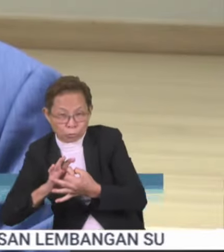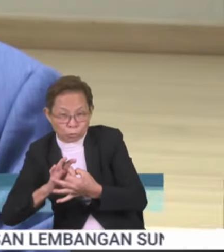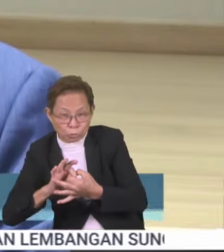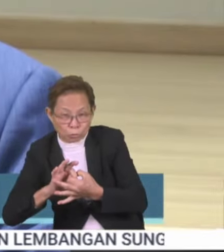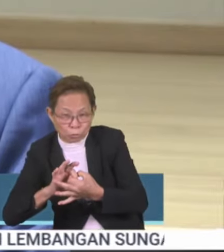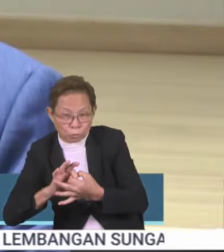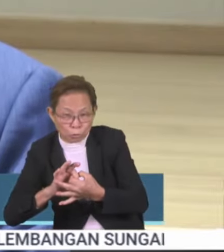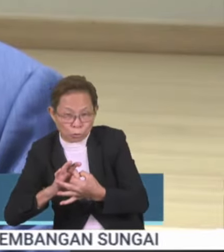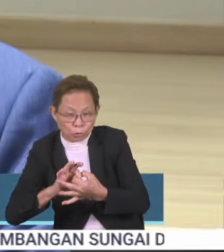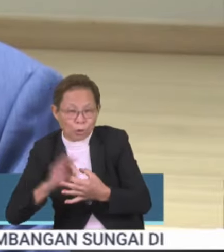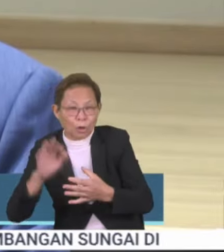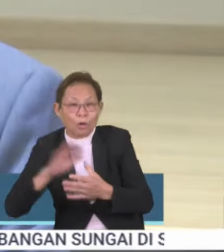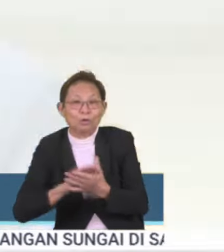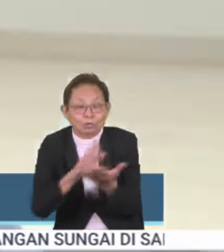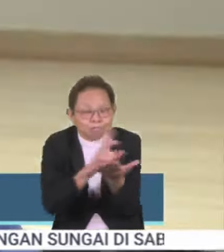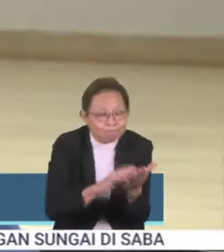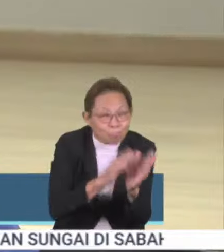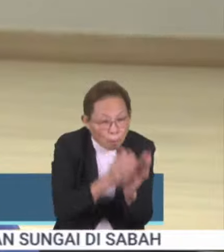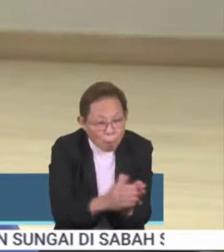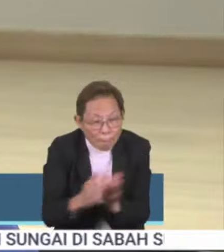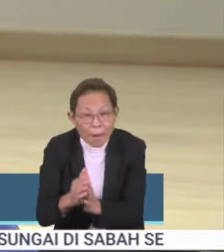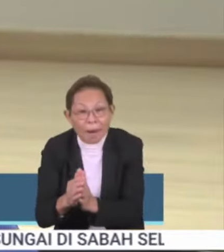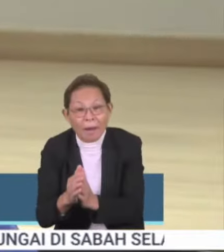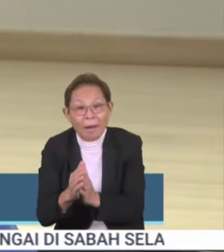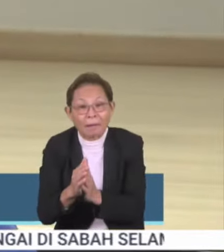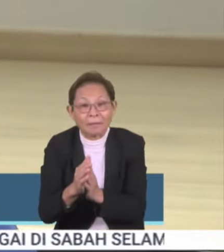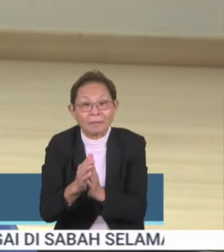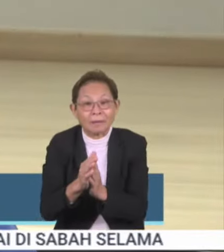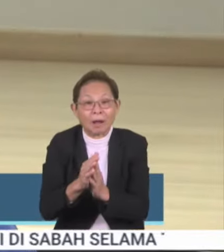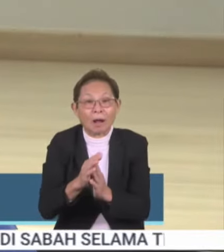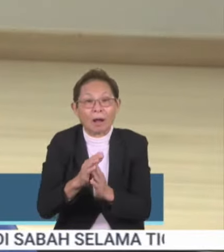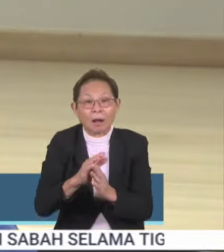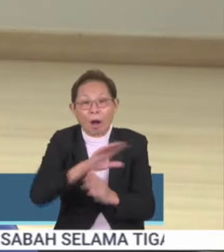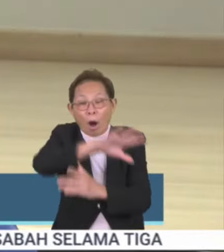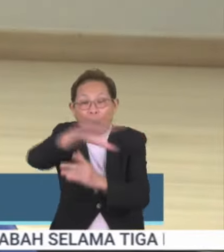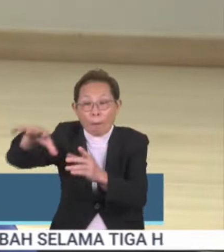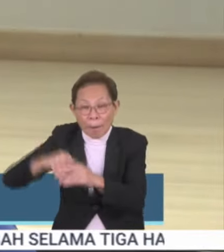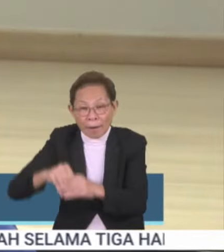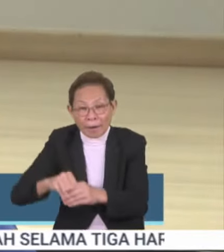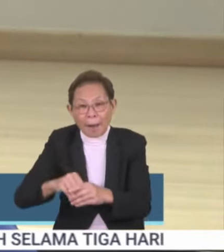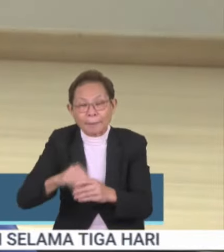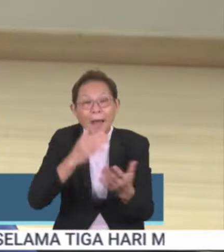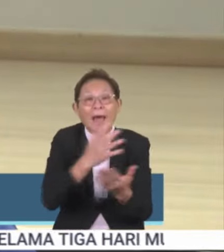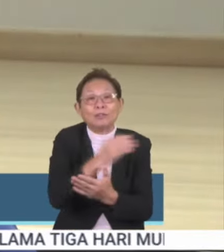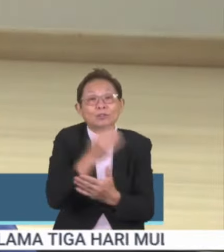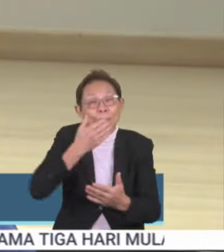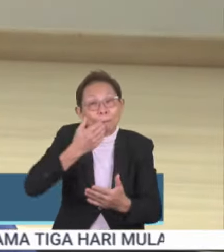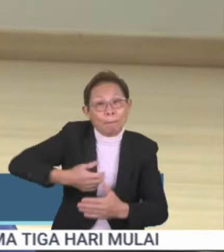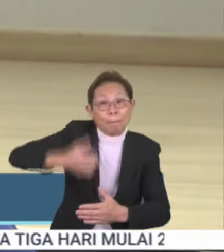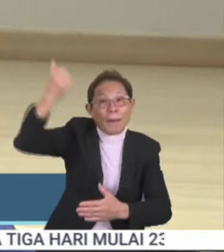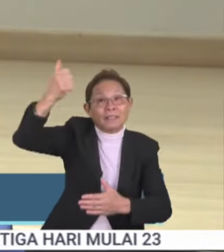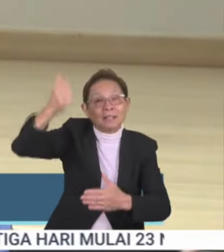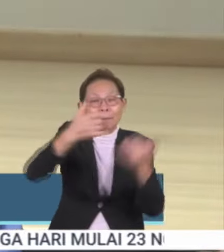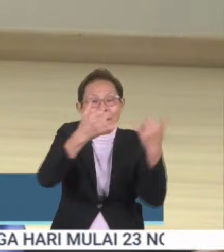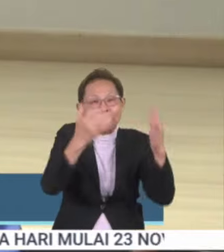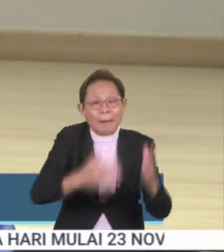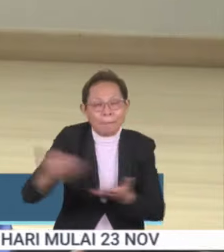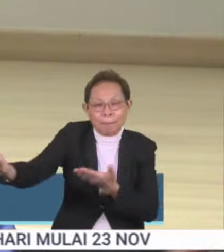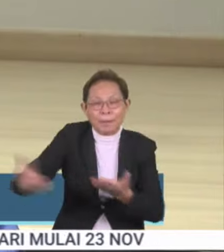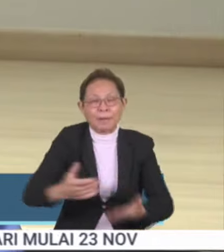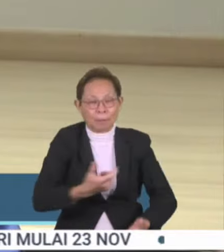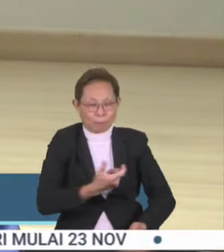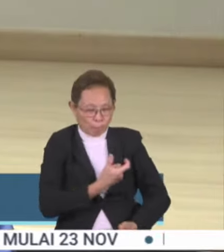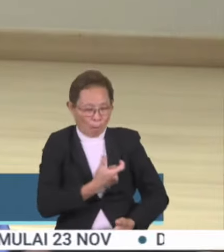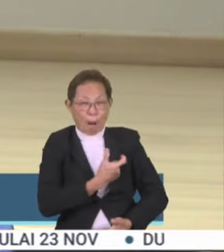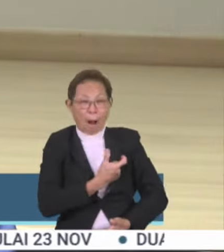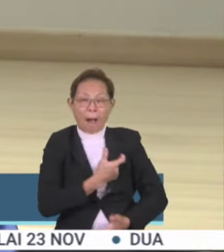comprehensive long-term development plan, of course, to produce the best players to reach Olympics and bring the gold medal back. He has to